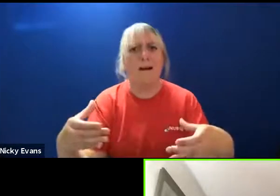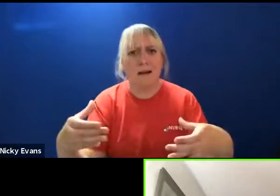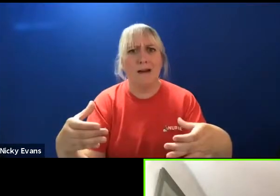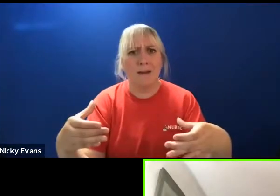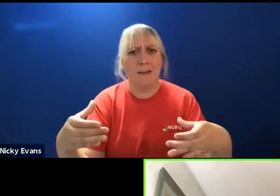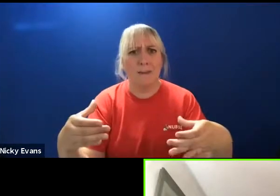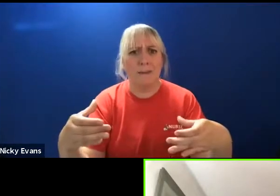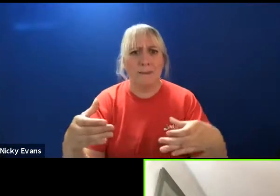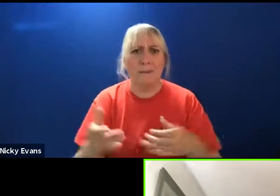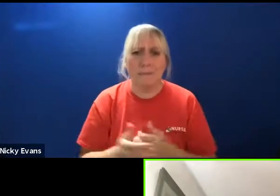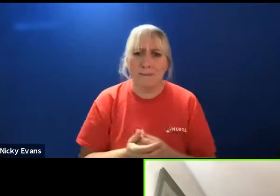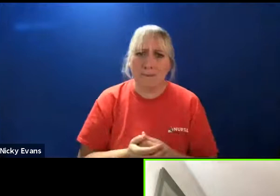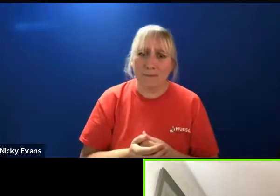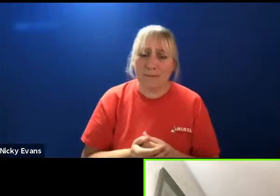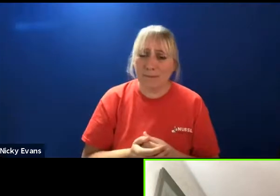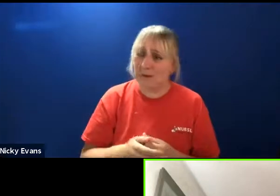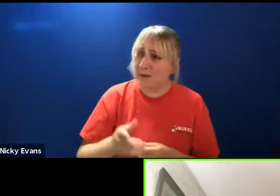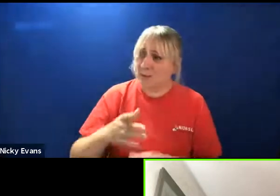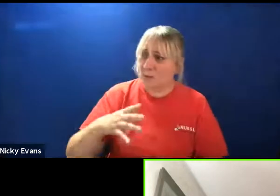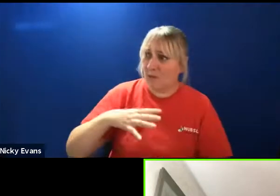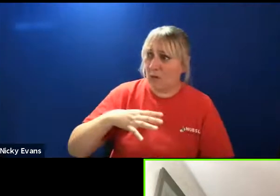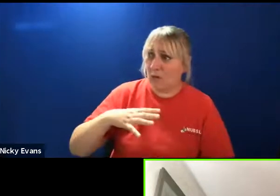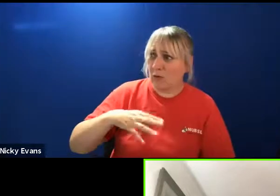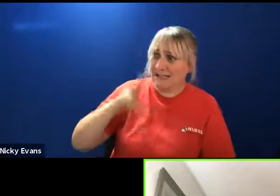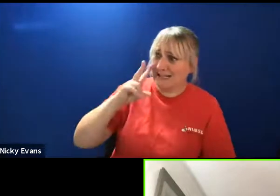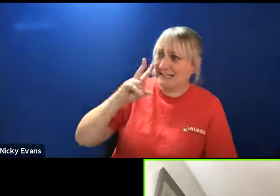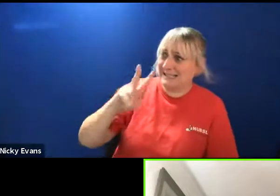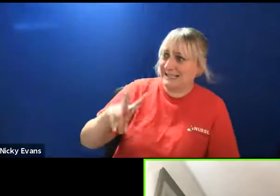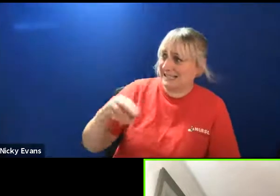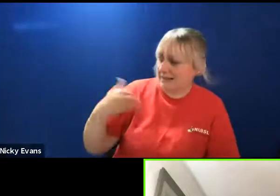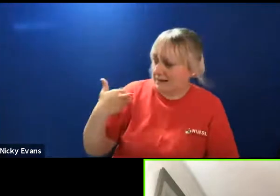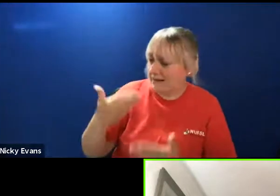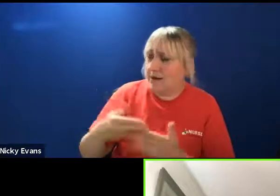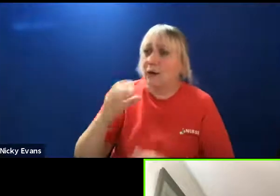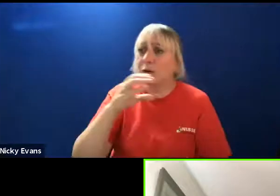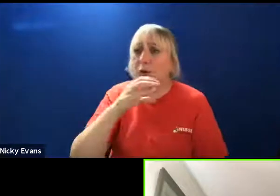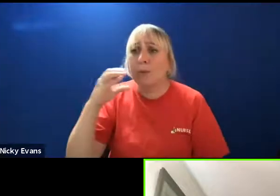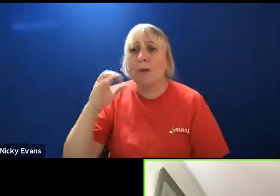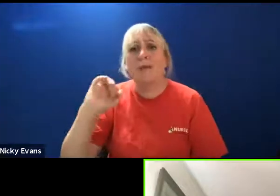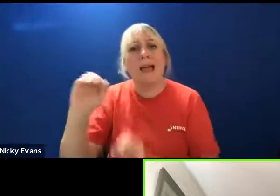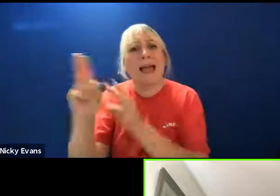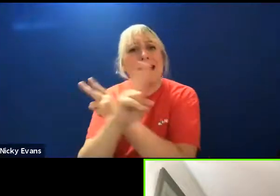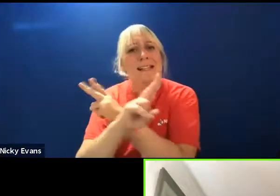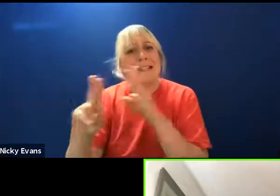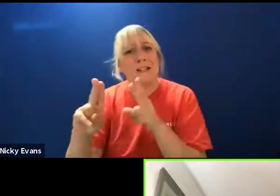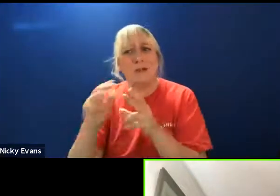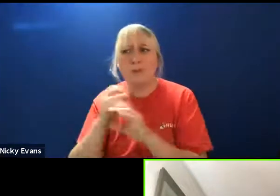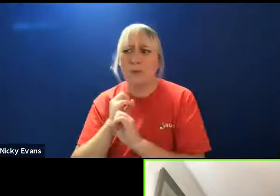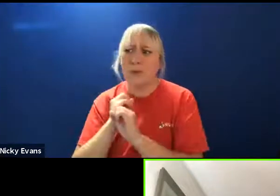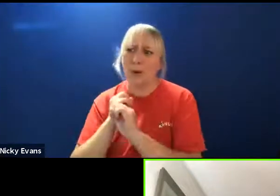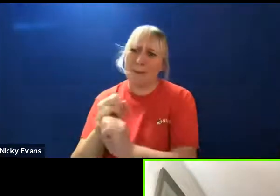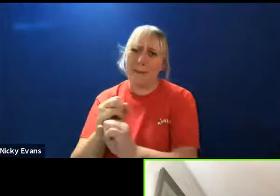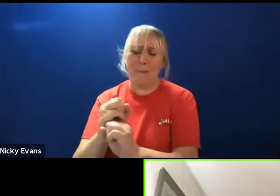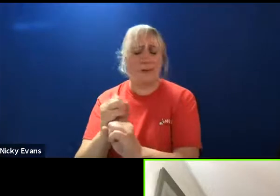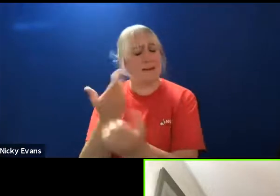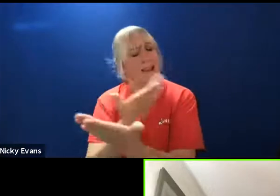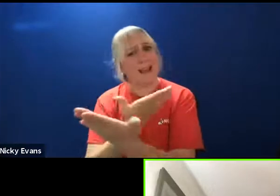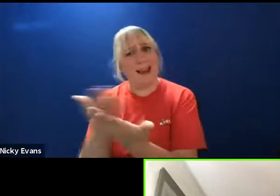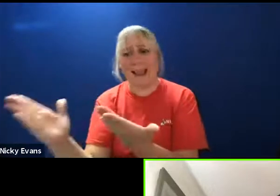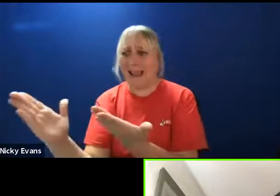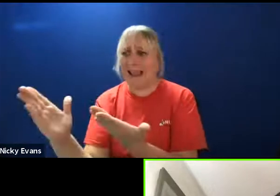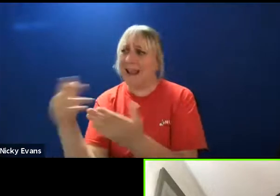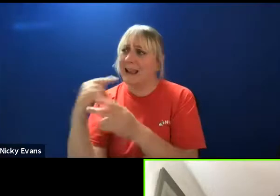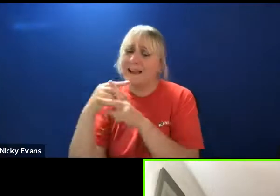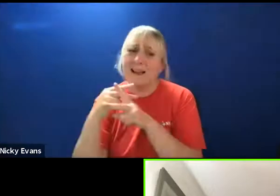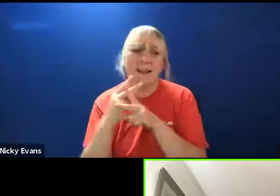we have already seen and spoken about Cubans' international commitment to people in and around the world who are